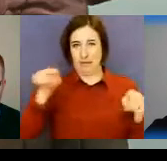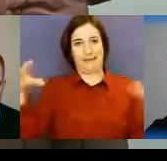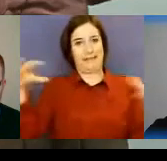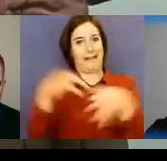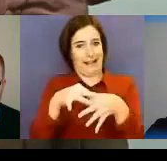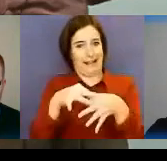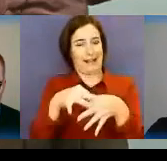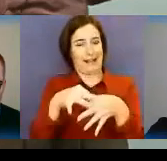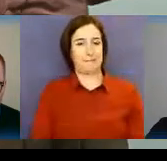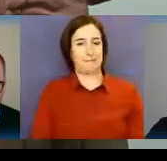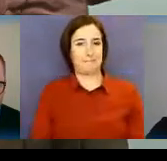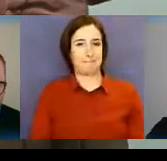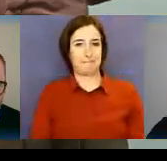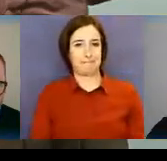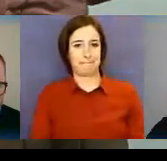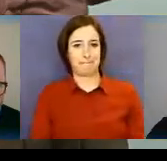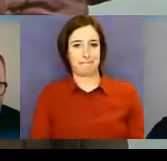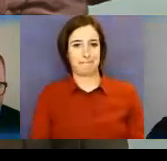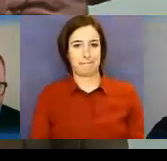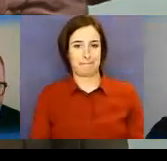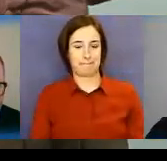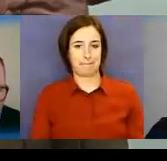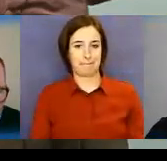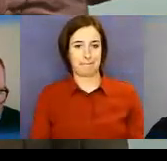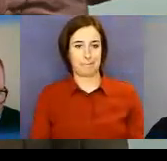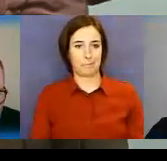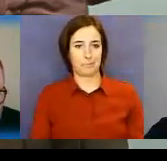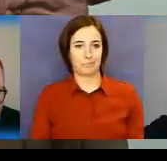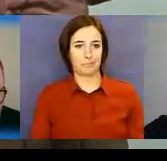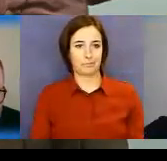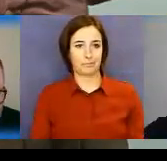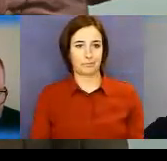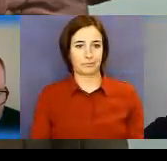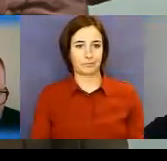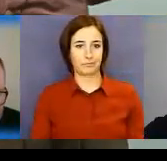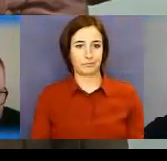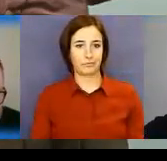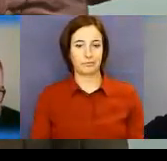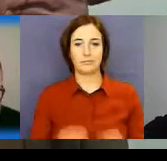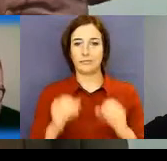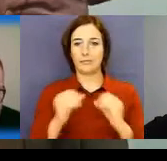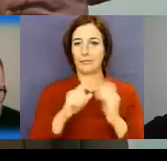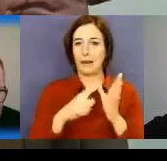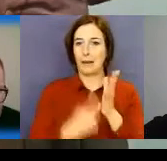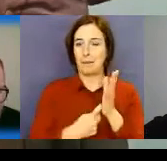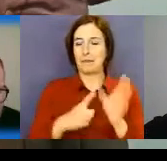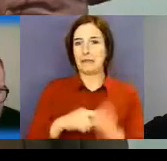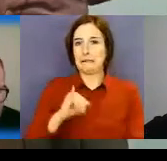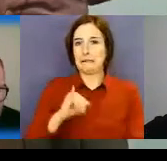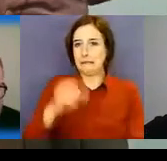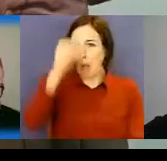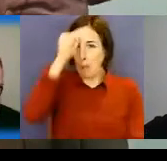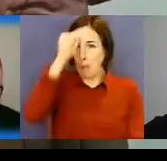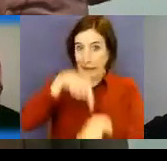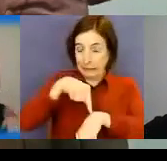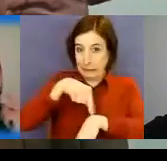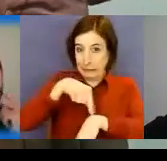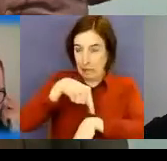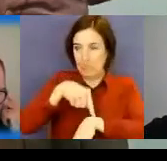practice. Great. Okay. Just conscious of time. We did start a bit late, so maybe one more